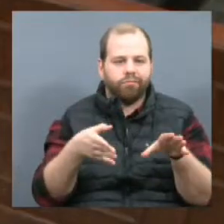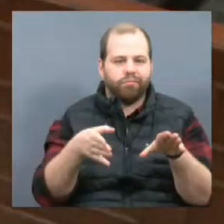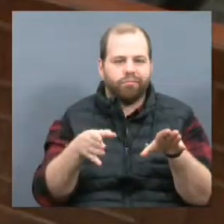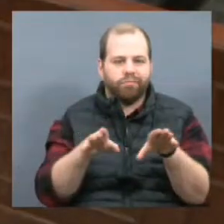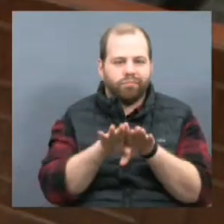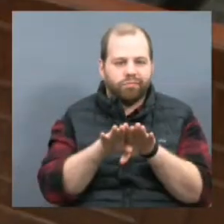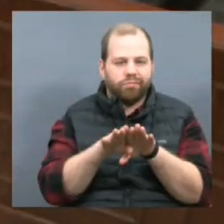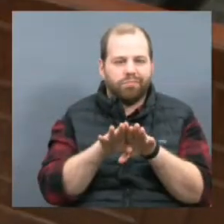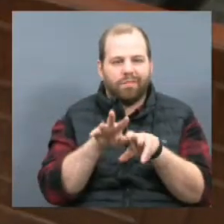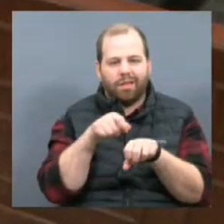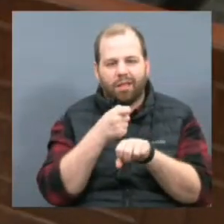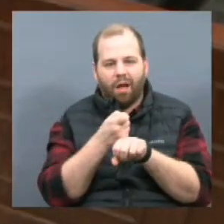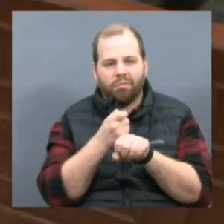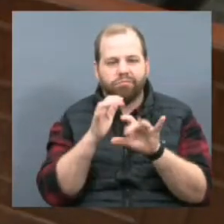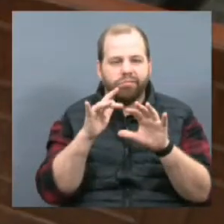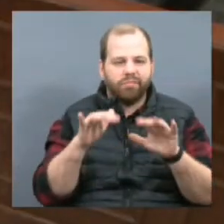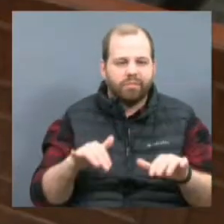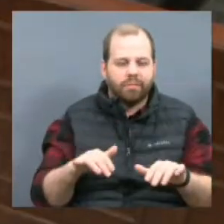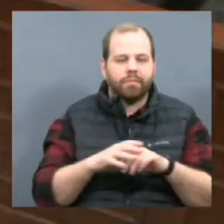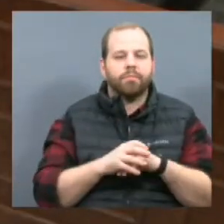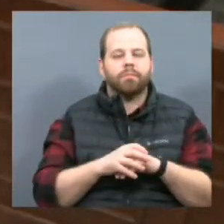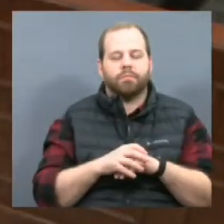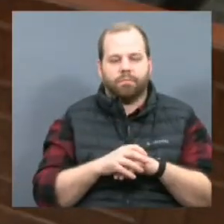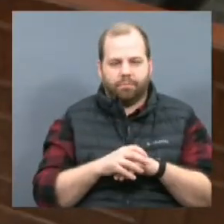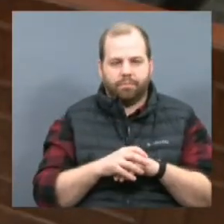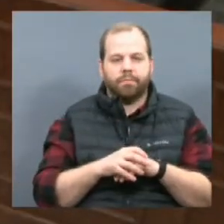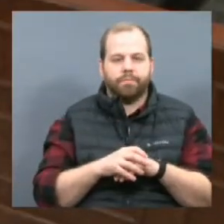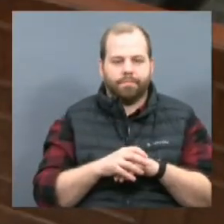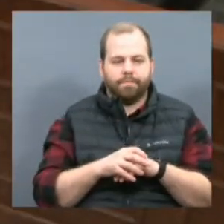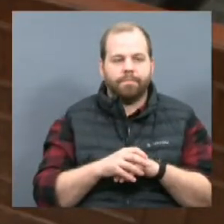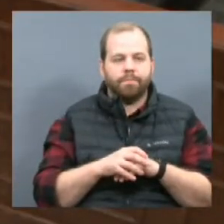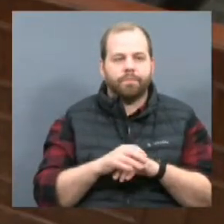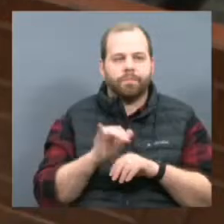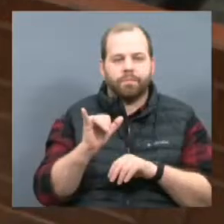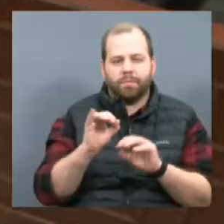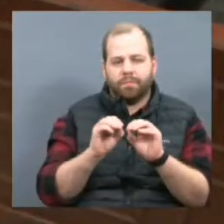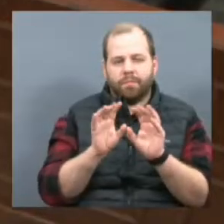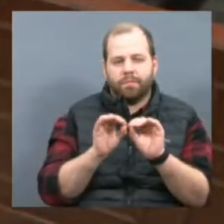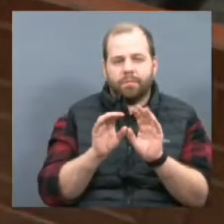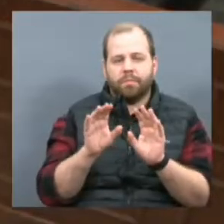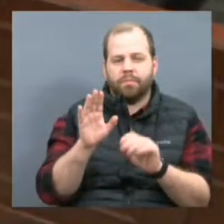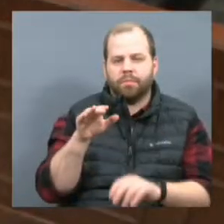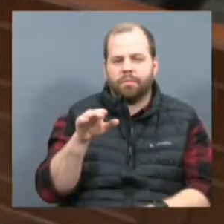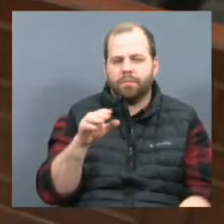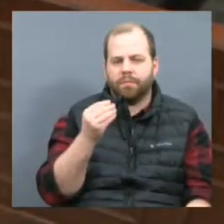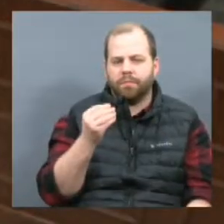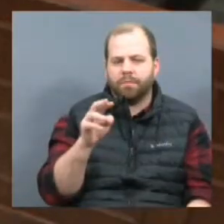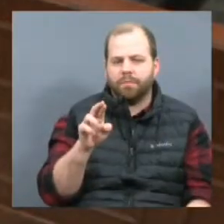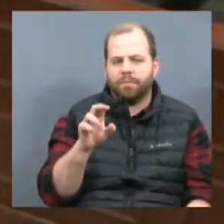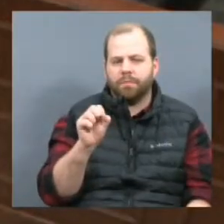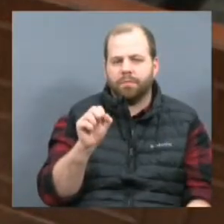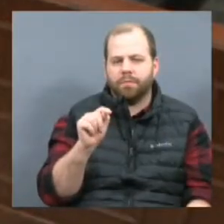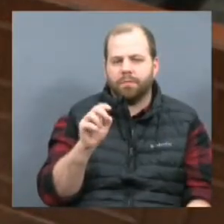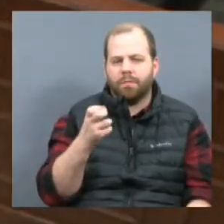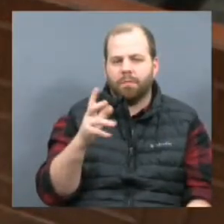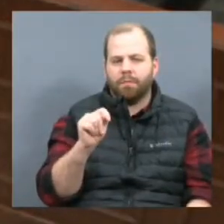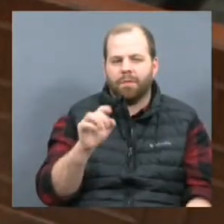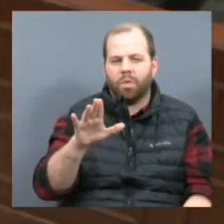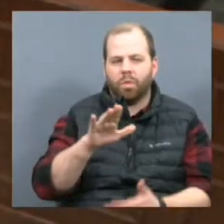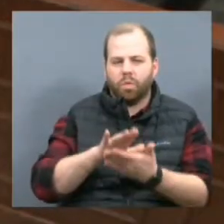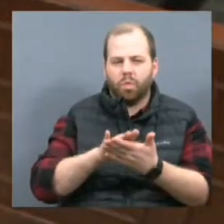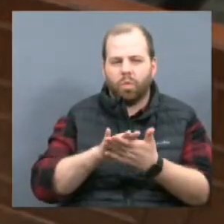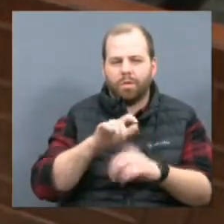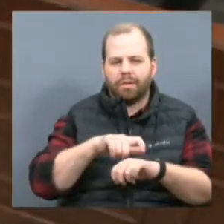locked. All right. And just for understanding, Mr. Stewart, what time does the schools close on